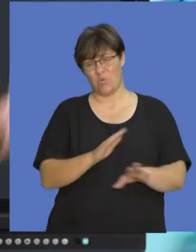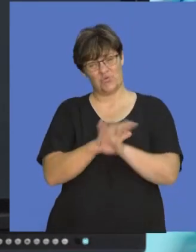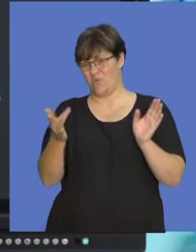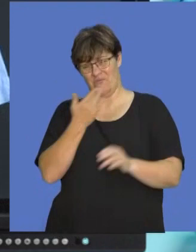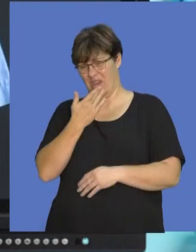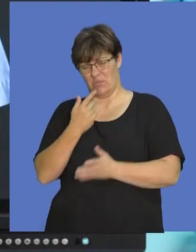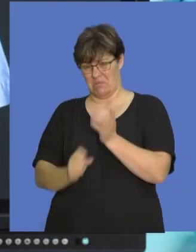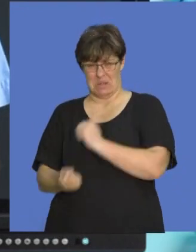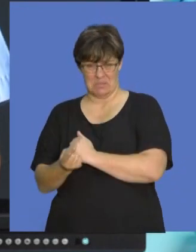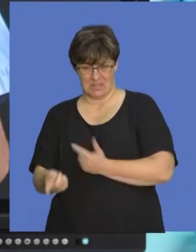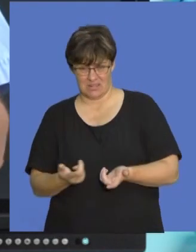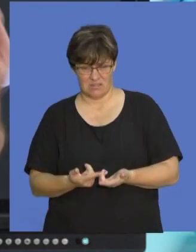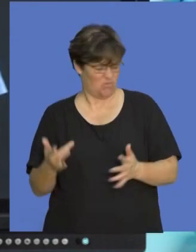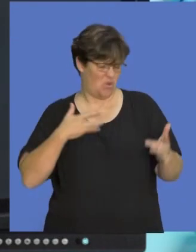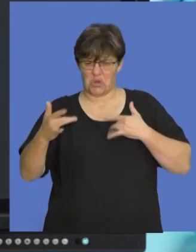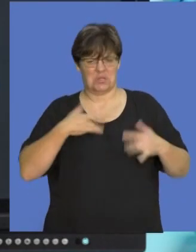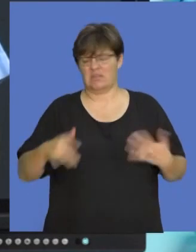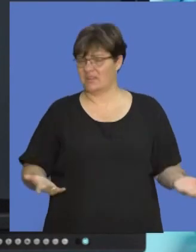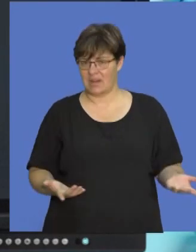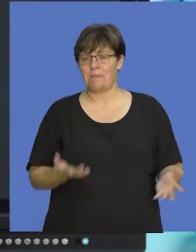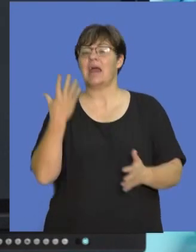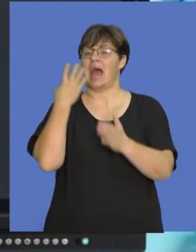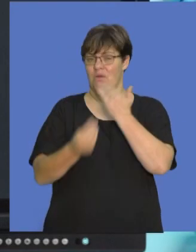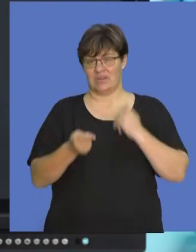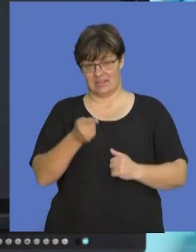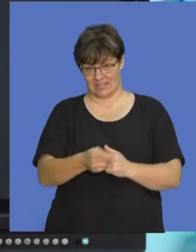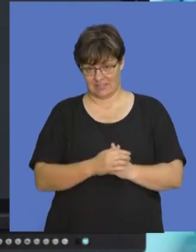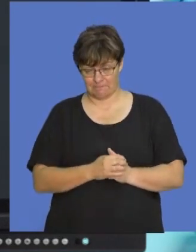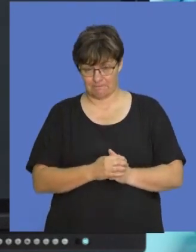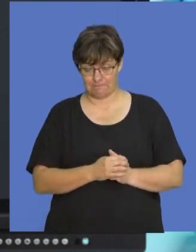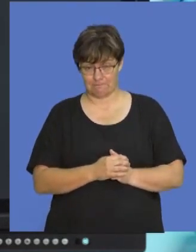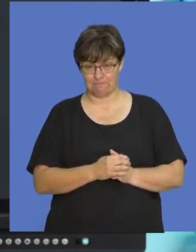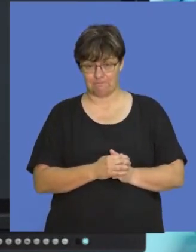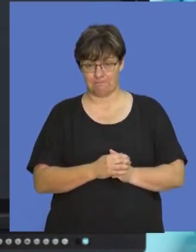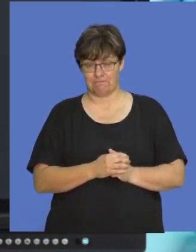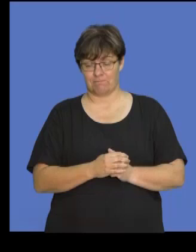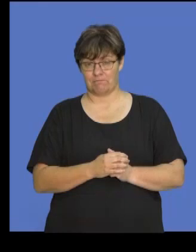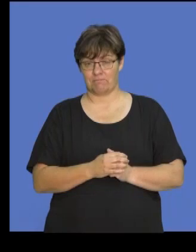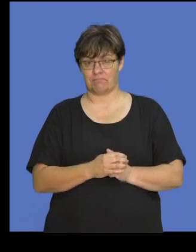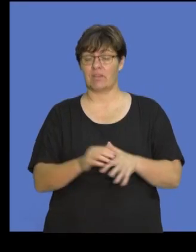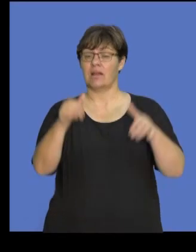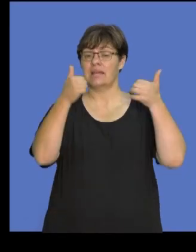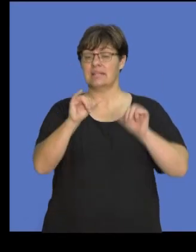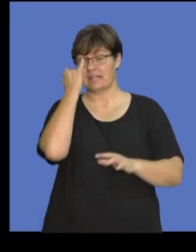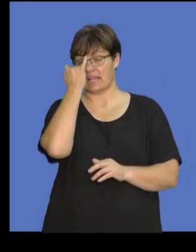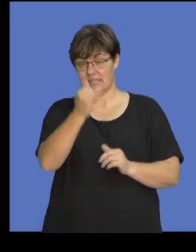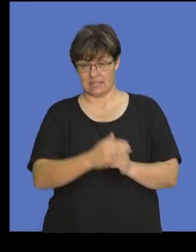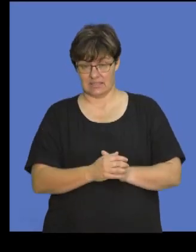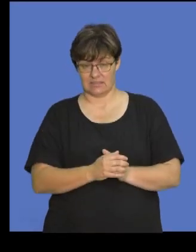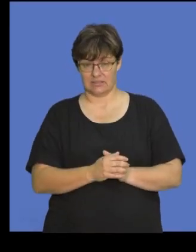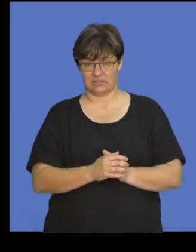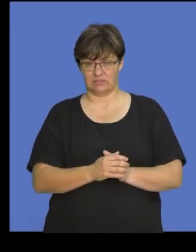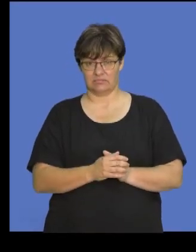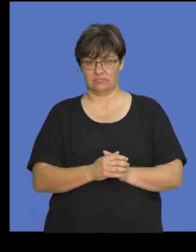an unfavorable event. We're not worried, but it is an outcome. Okay, so the next idea we're going on